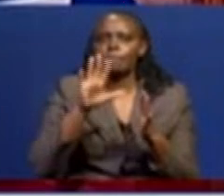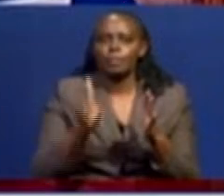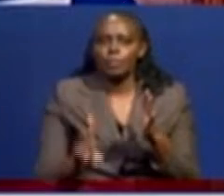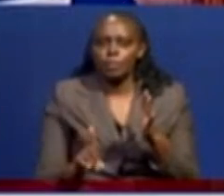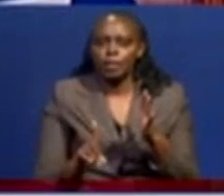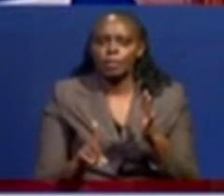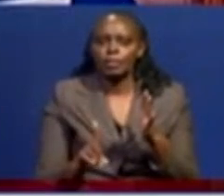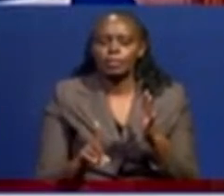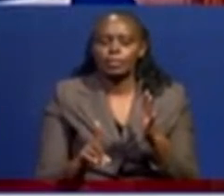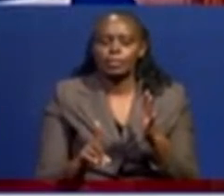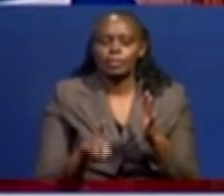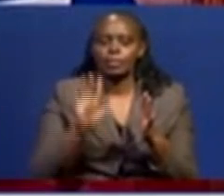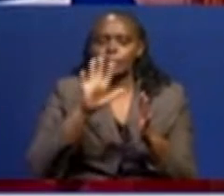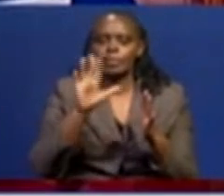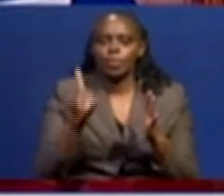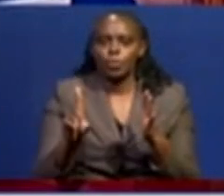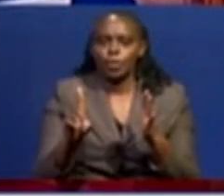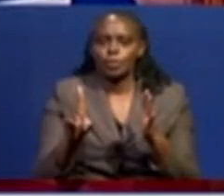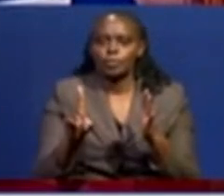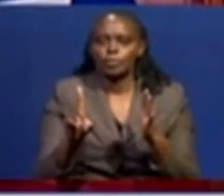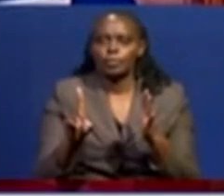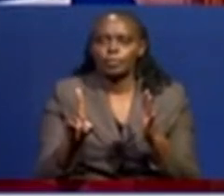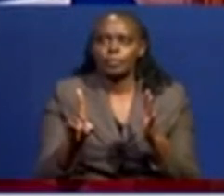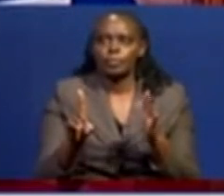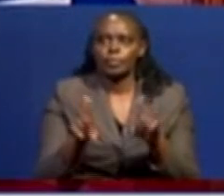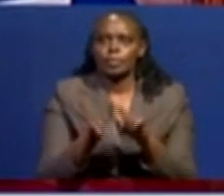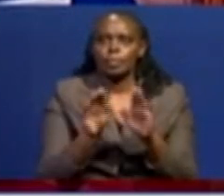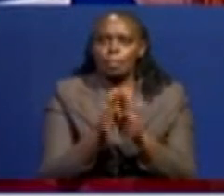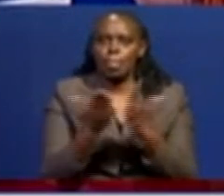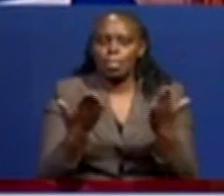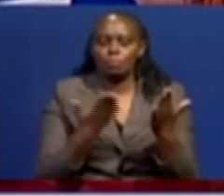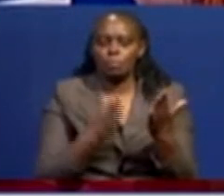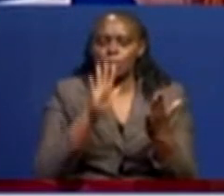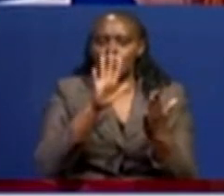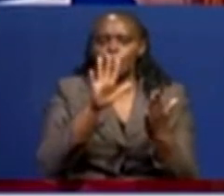from page 51 of the same bundle.